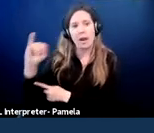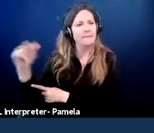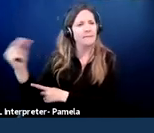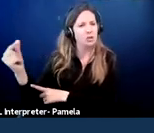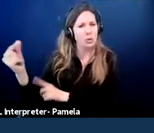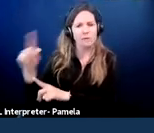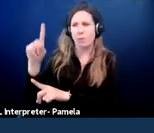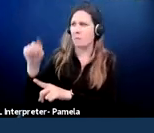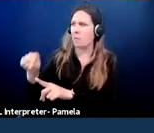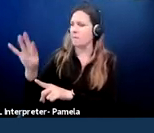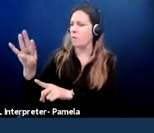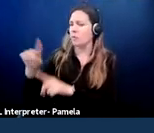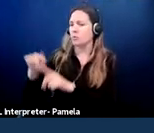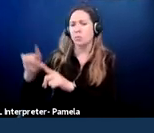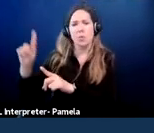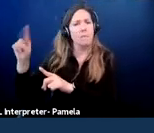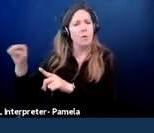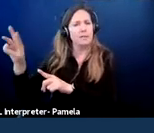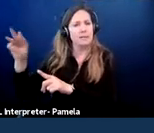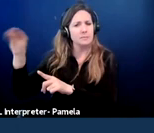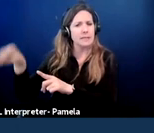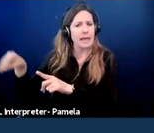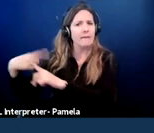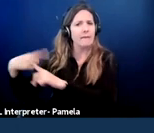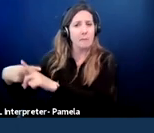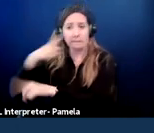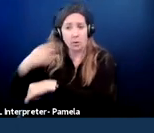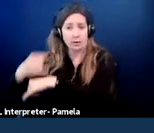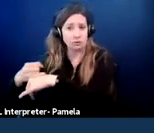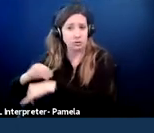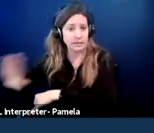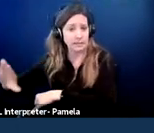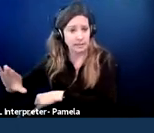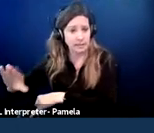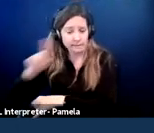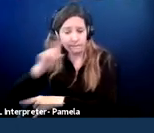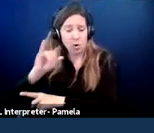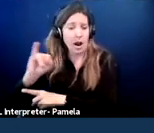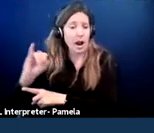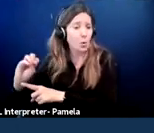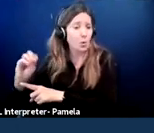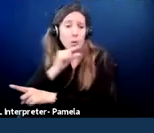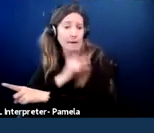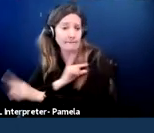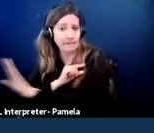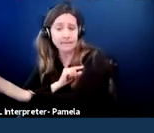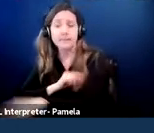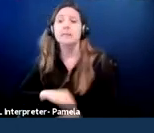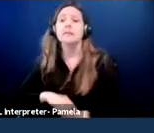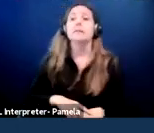1.4 and 1.6% a month on the interest rate on that sort of funding. So yes, we are a little bit more